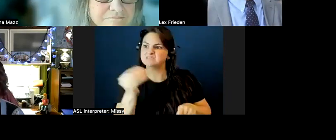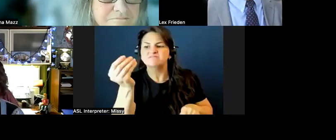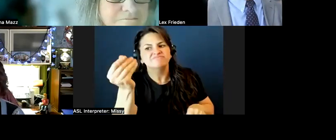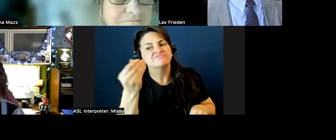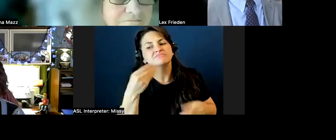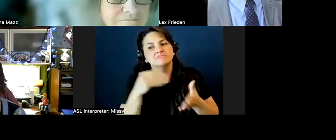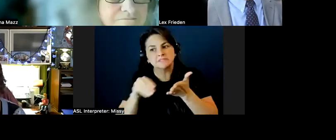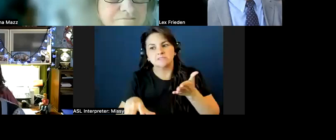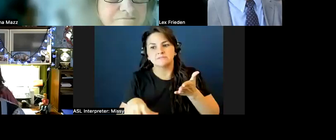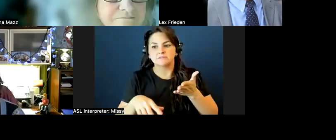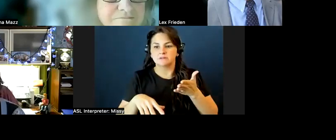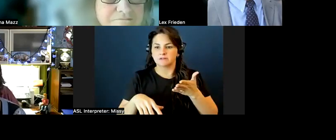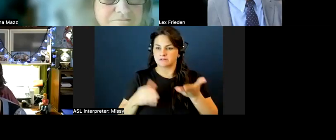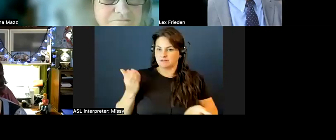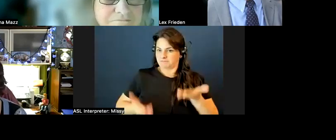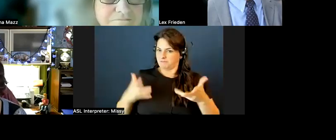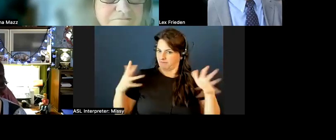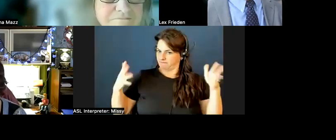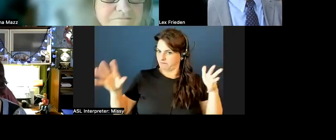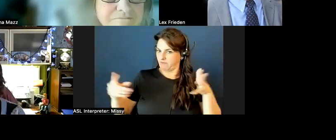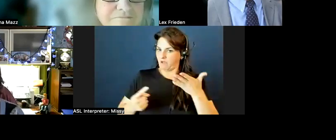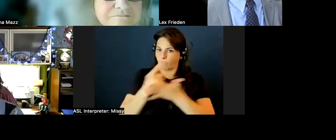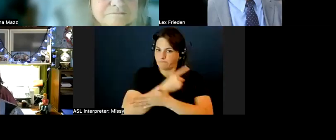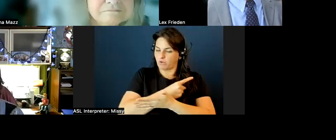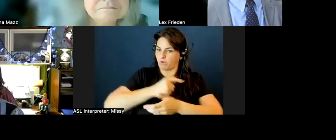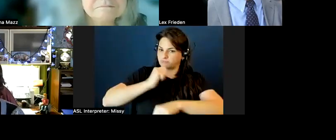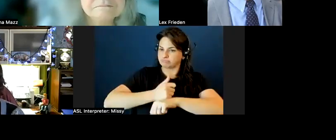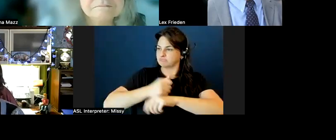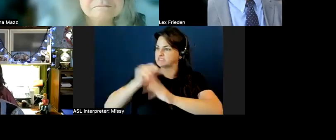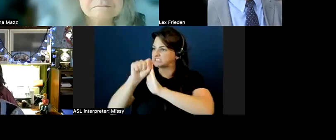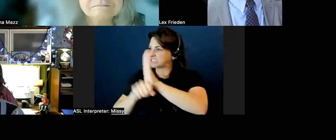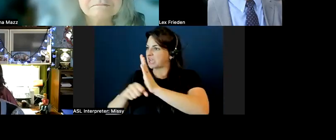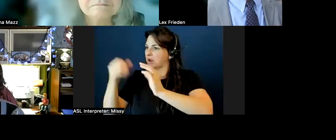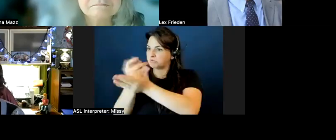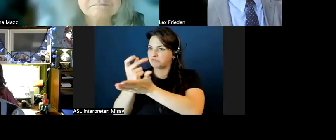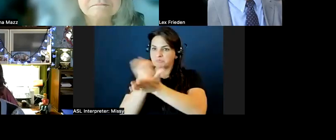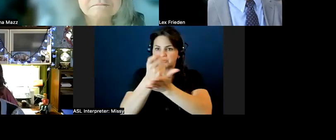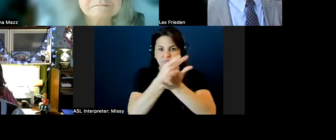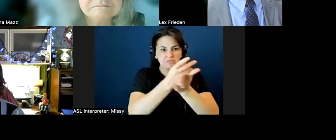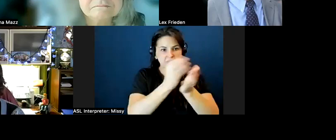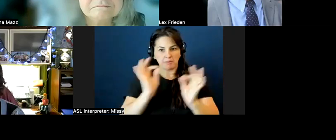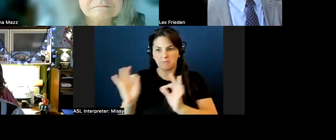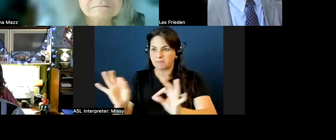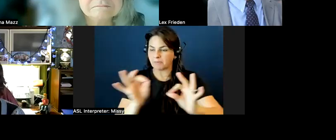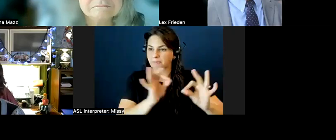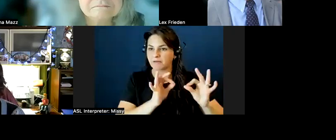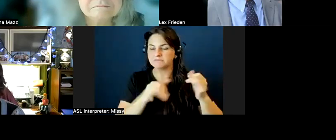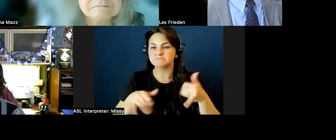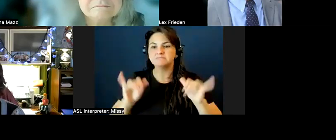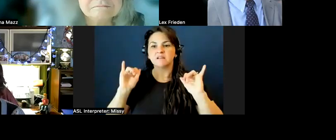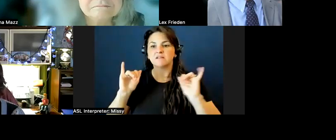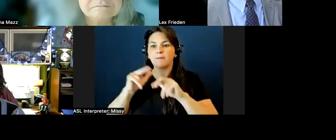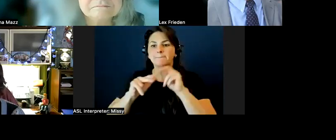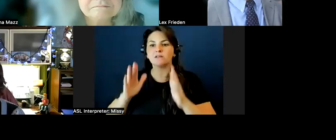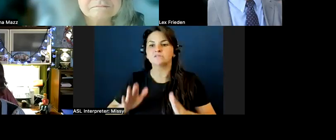are drawn, maybe they've even been through the state checkers and the city checkers and everybody else, the builder